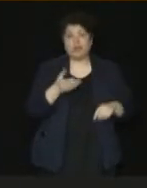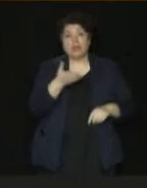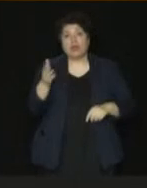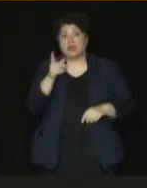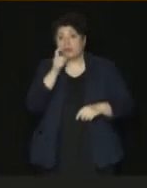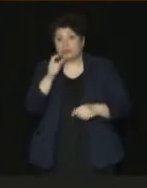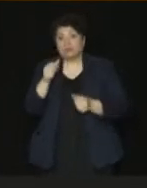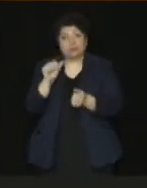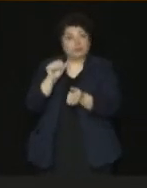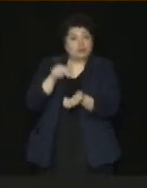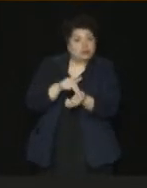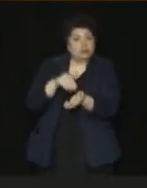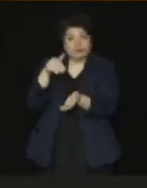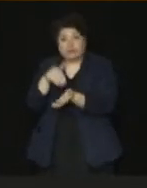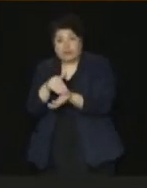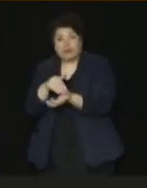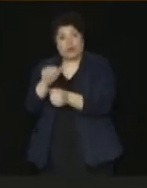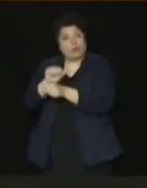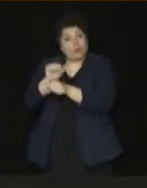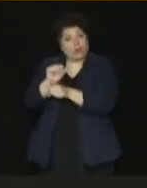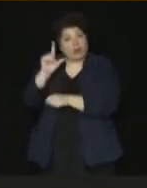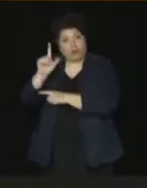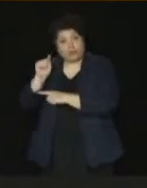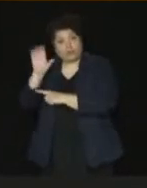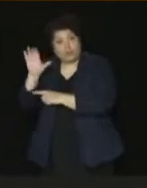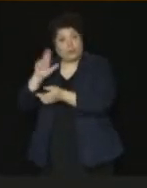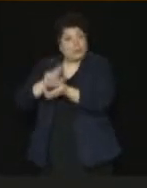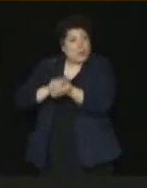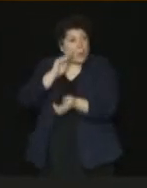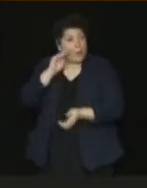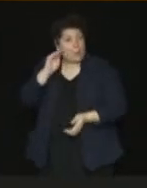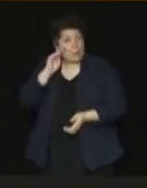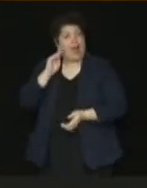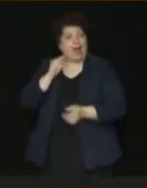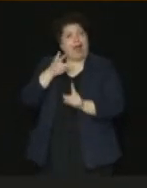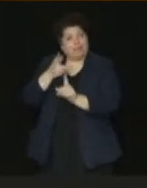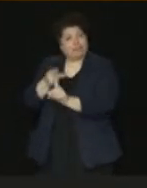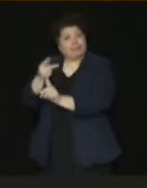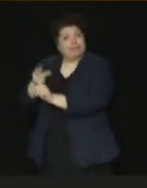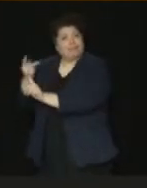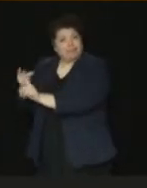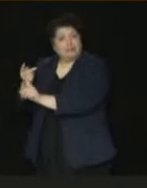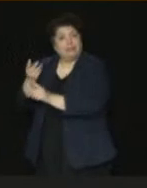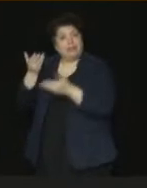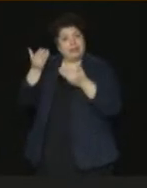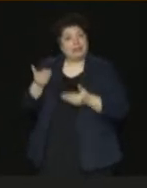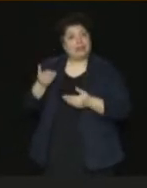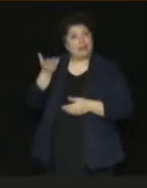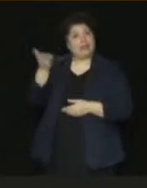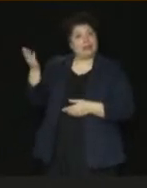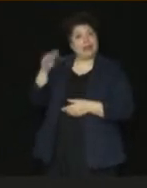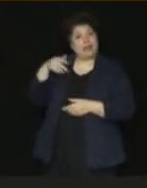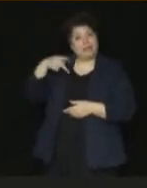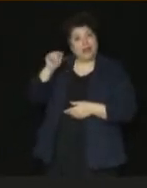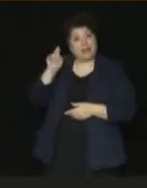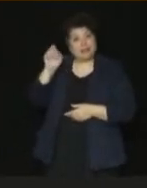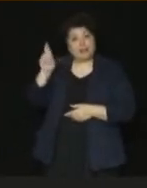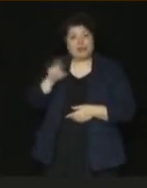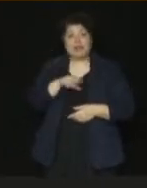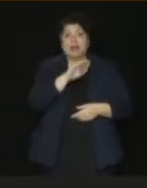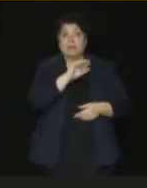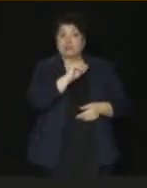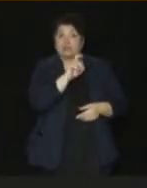residents of long-term care facilities. And because we are currently receiving all of our Pfizer and